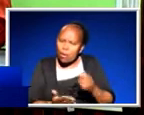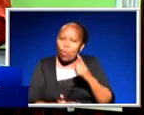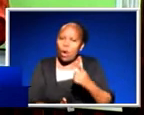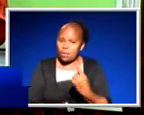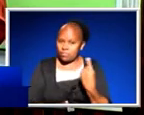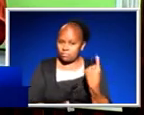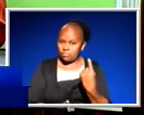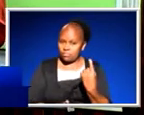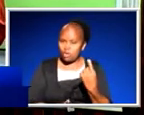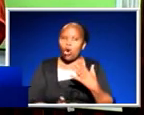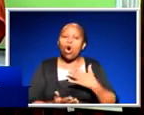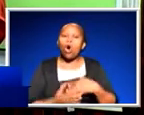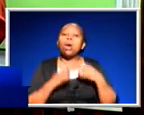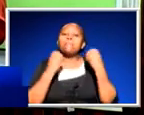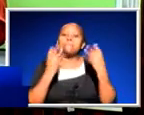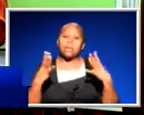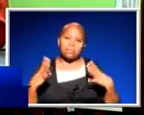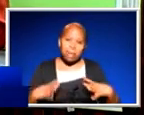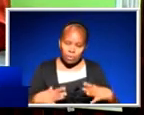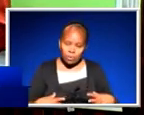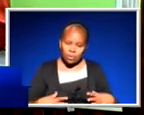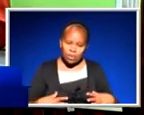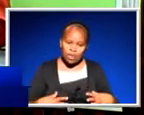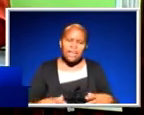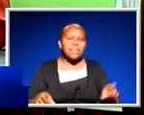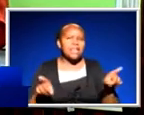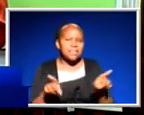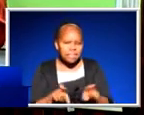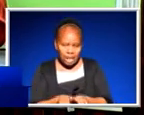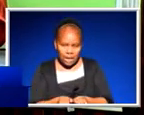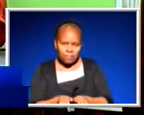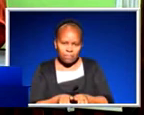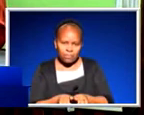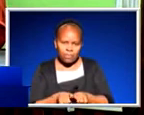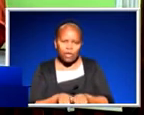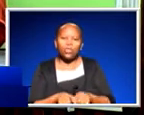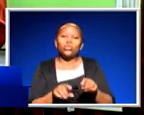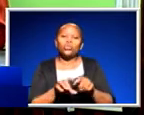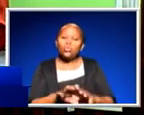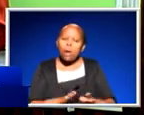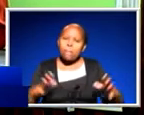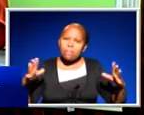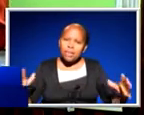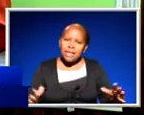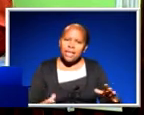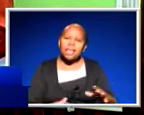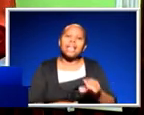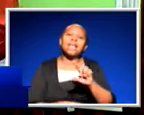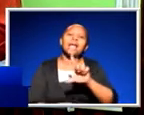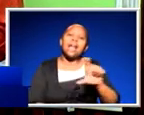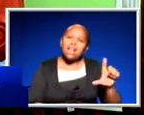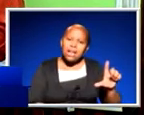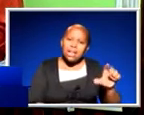person or many persons. The same applies to large-scale